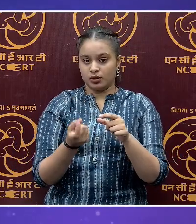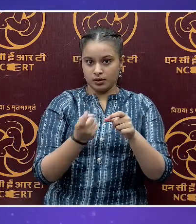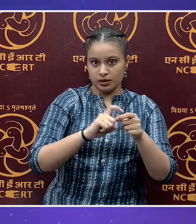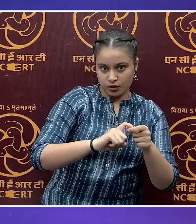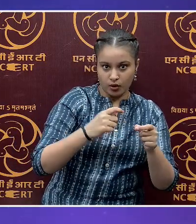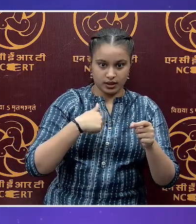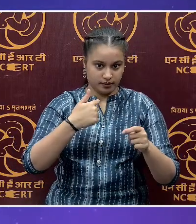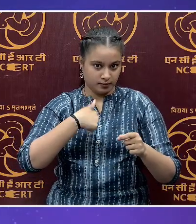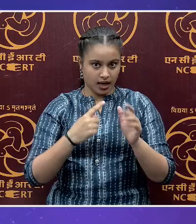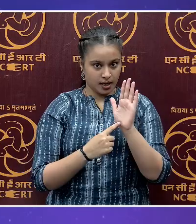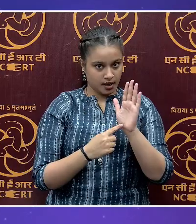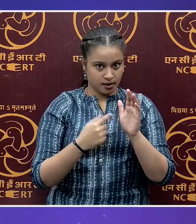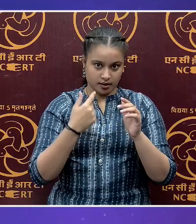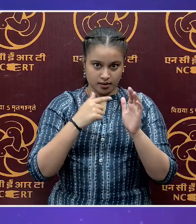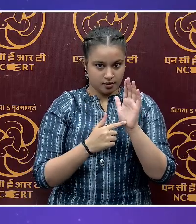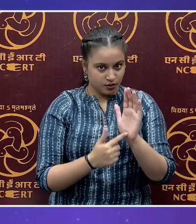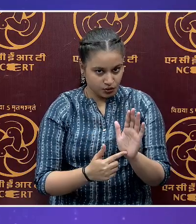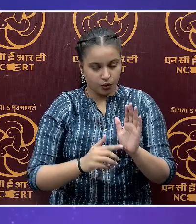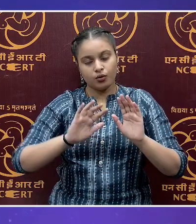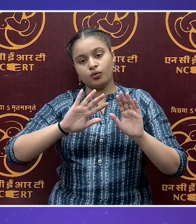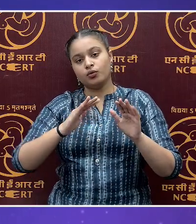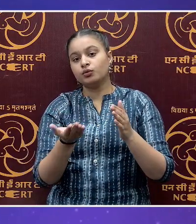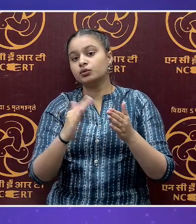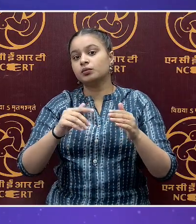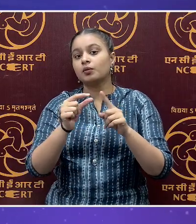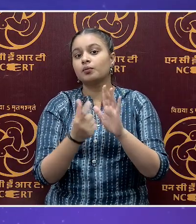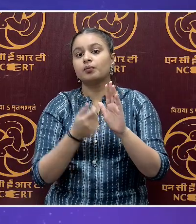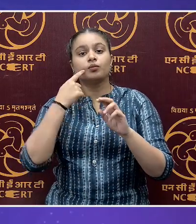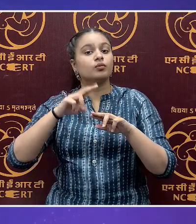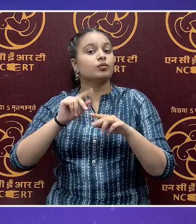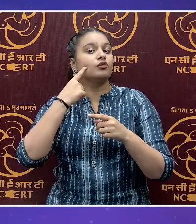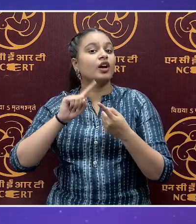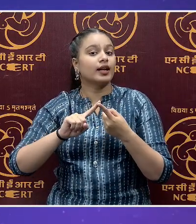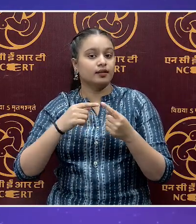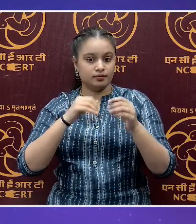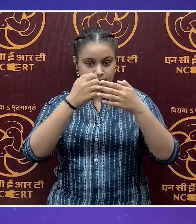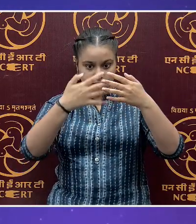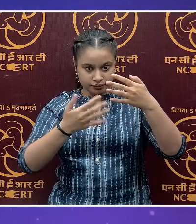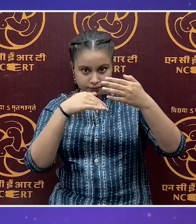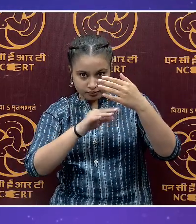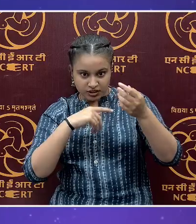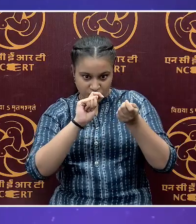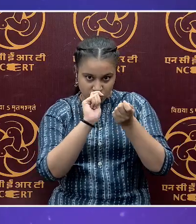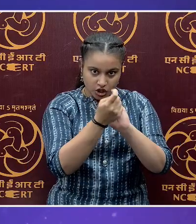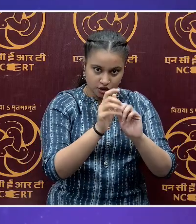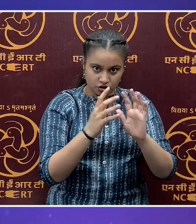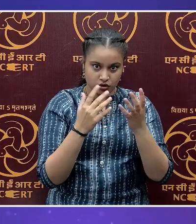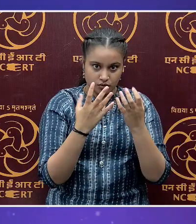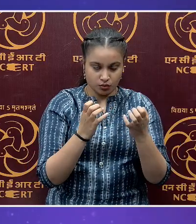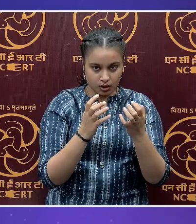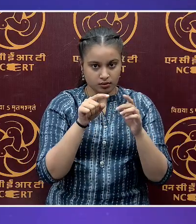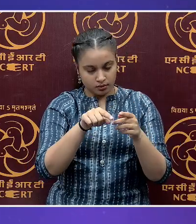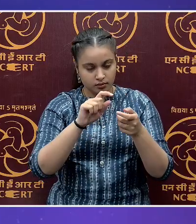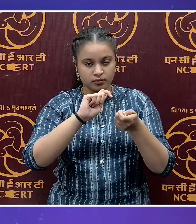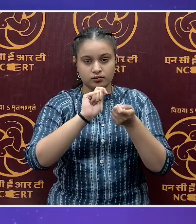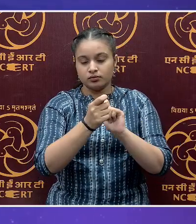Meri Pehchan and then go to the profile section. In the profile section we have a change functionality. So,